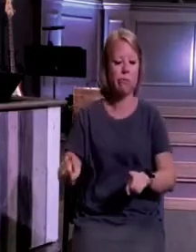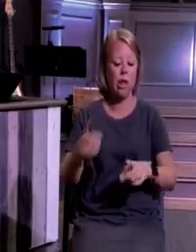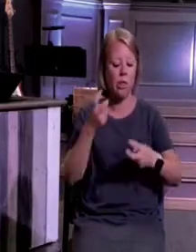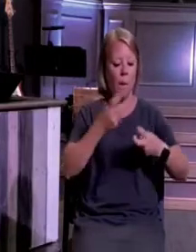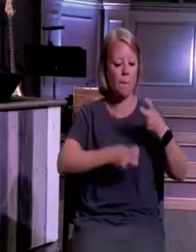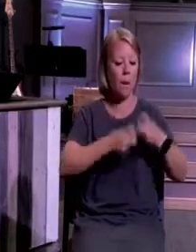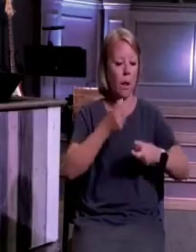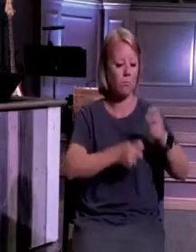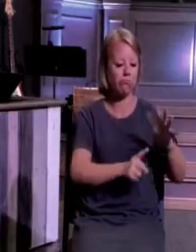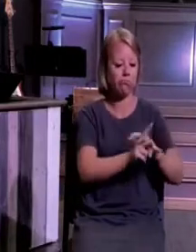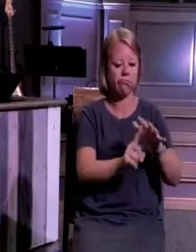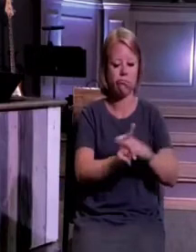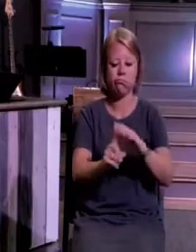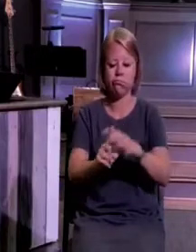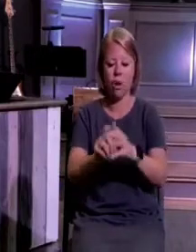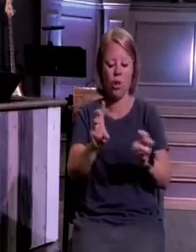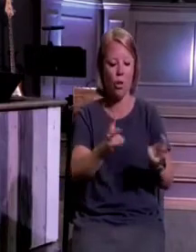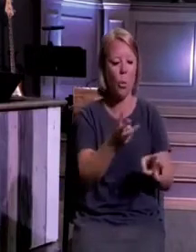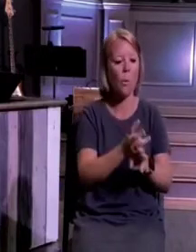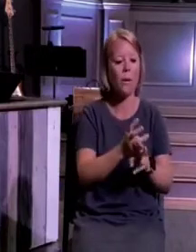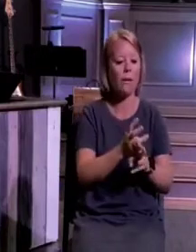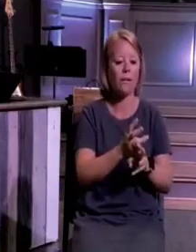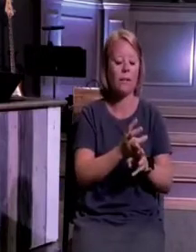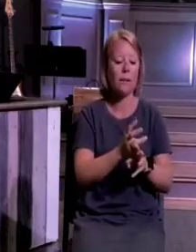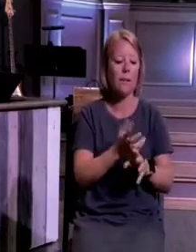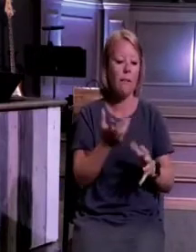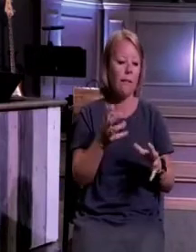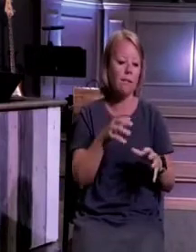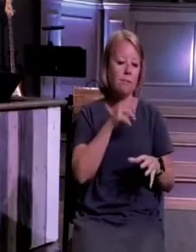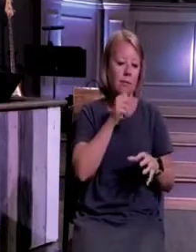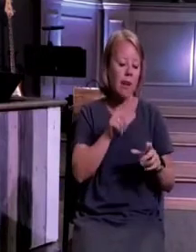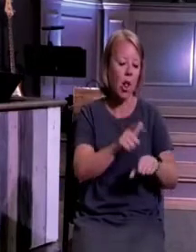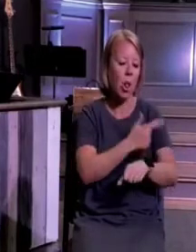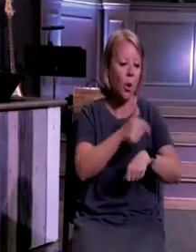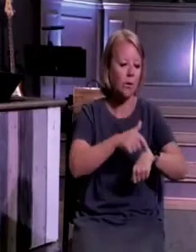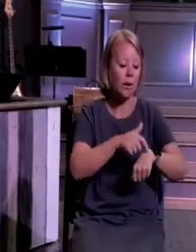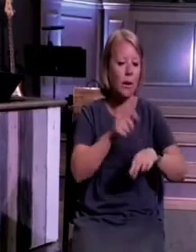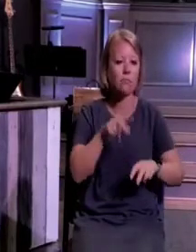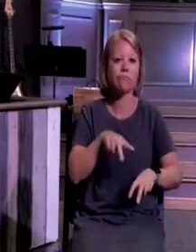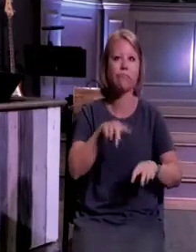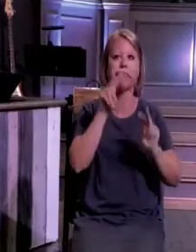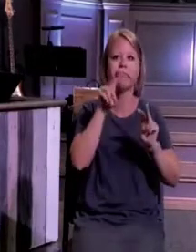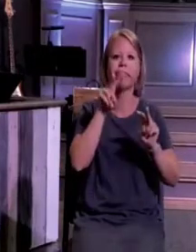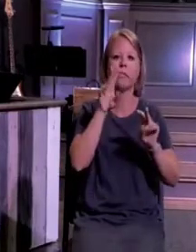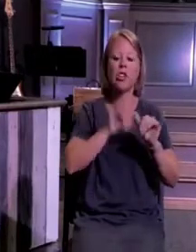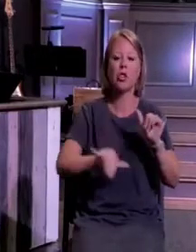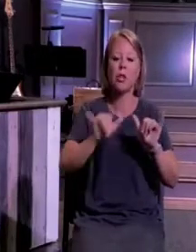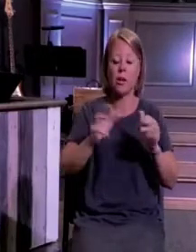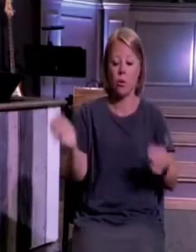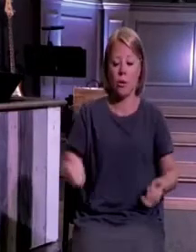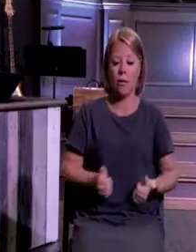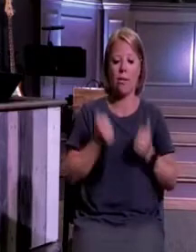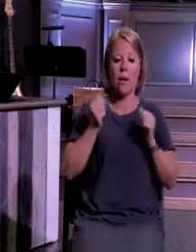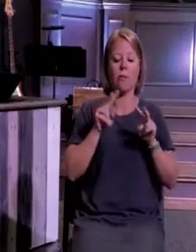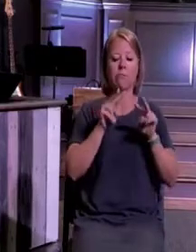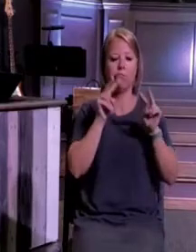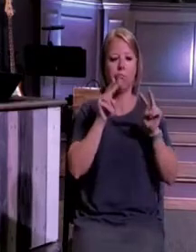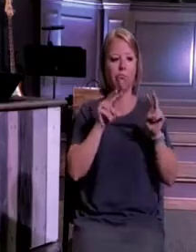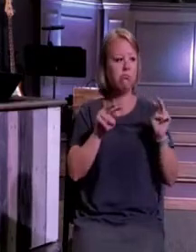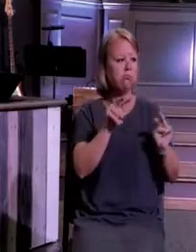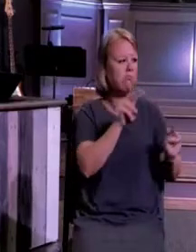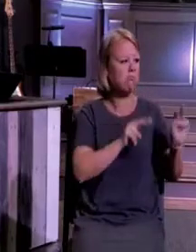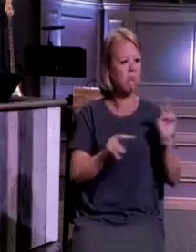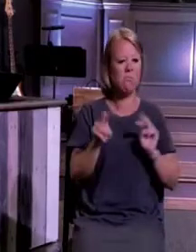that was going around the world. It doesn't take long to look up from wherever your standard of life may be and see around you